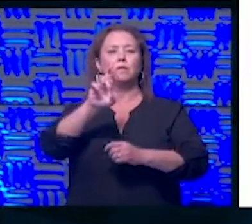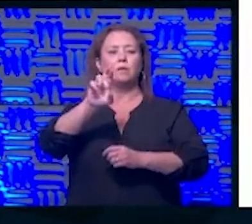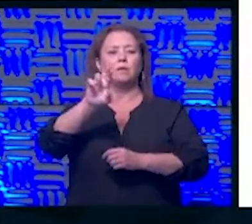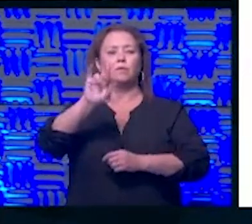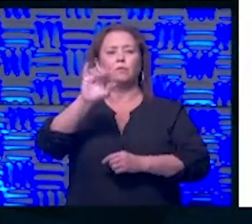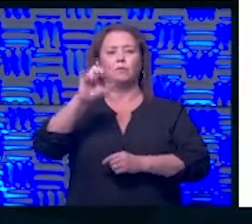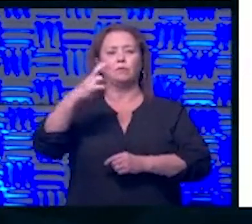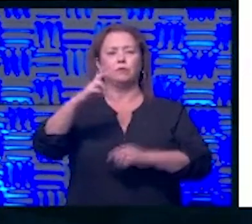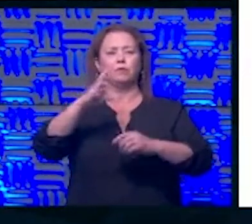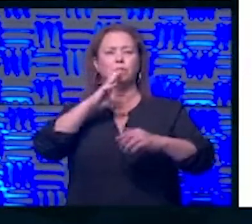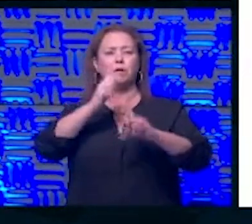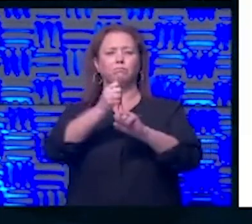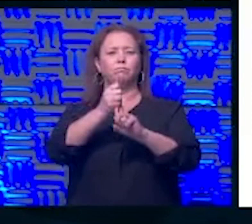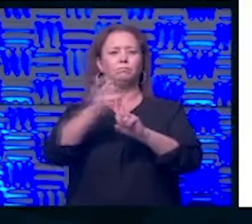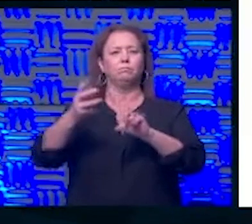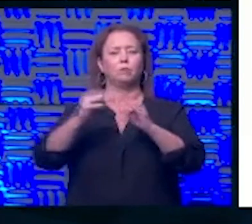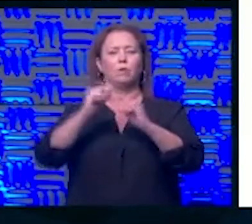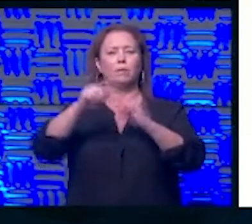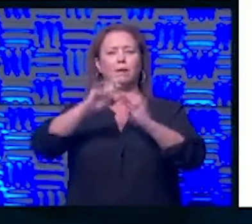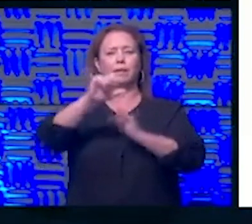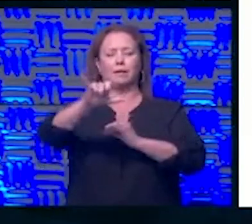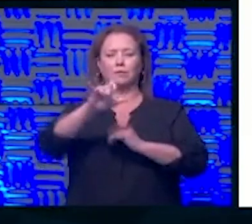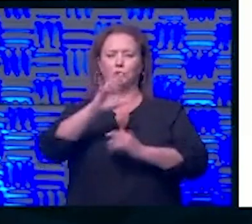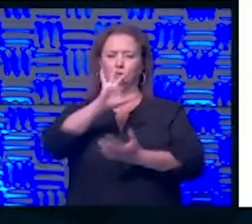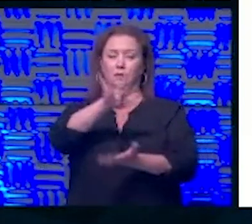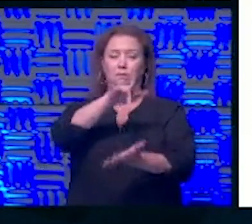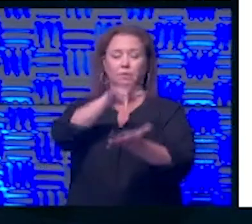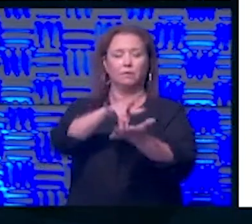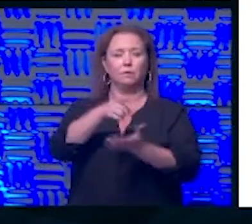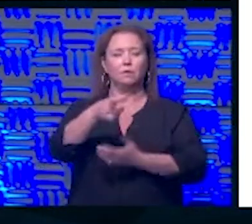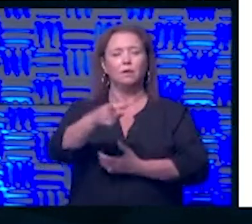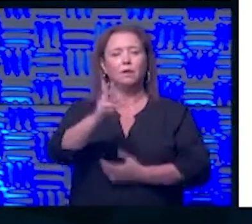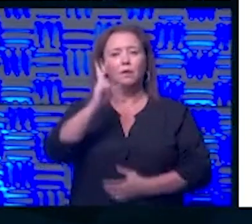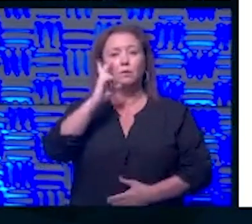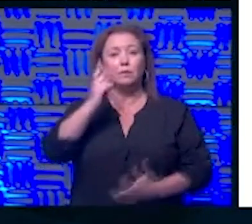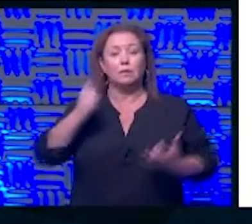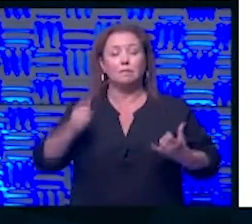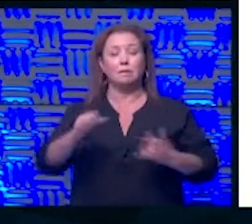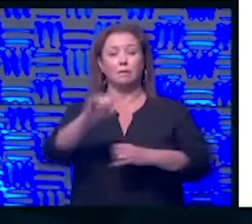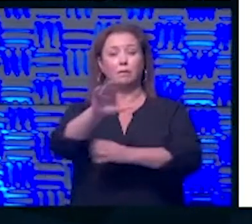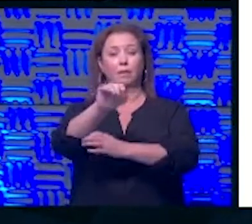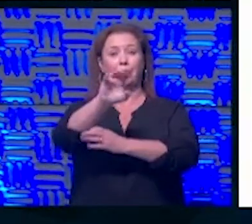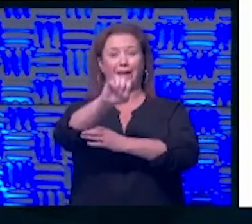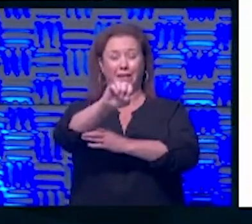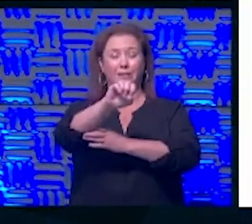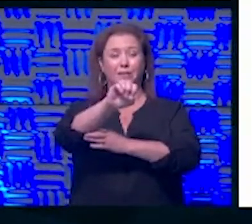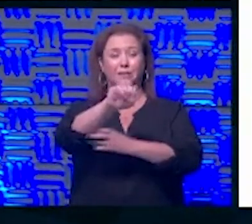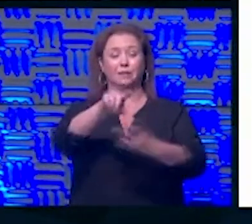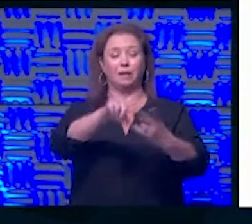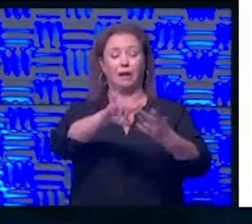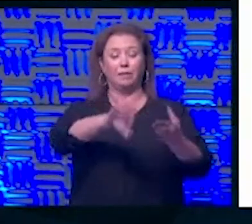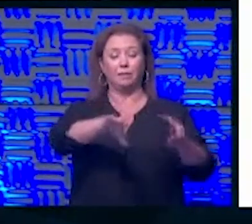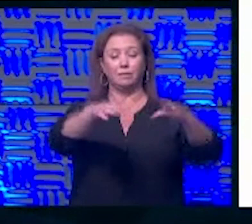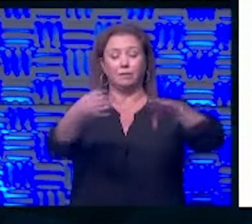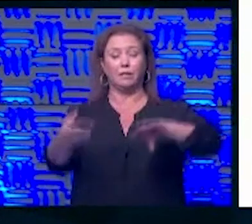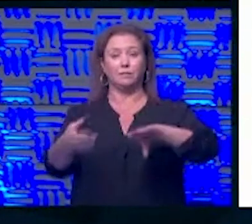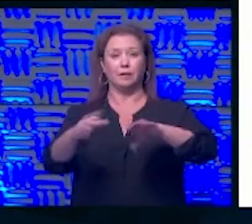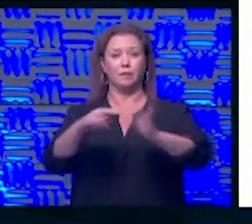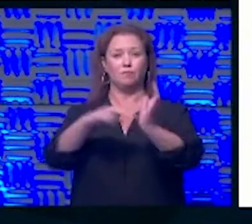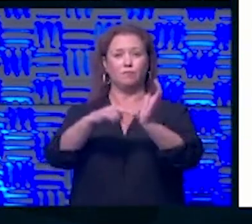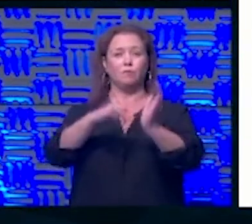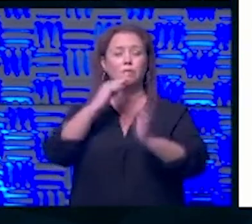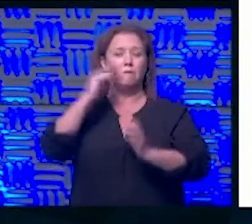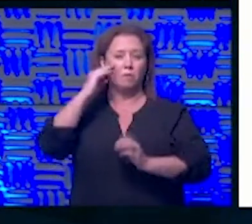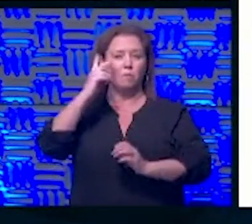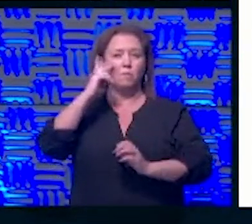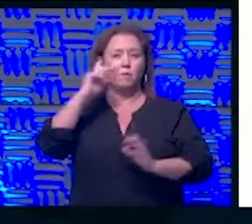speak to some of this more, because she's right in the thick of it, but we're seeing a lot of the cases and deaths in long-term care in